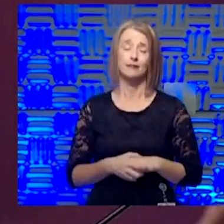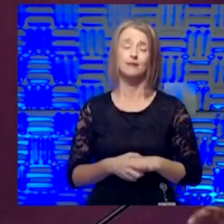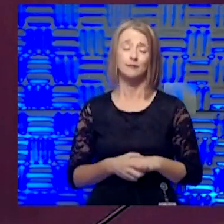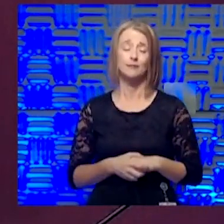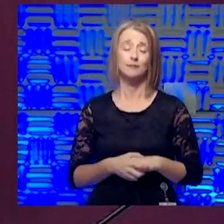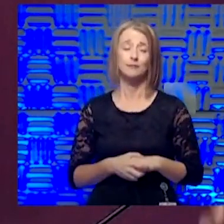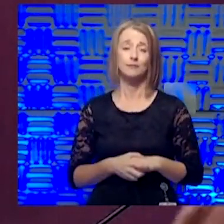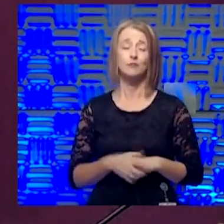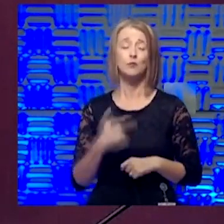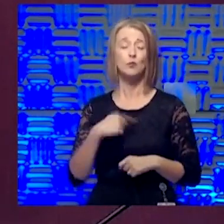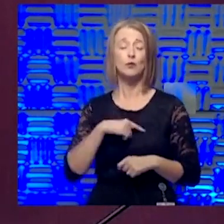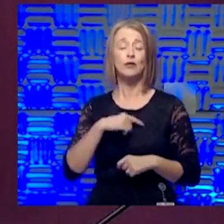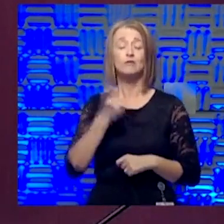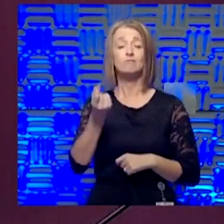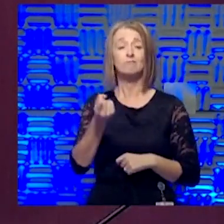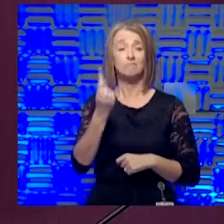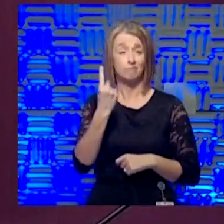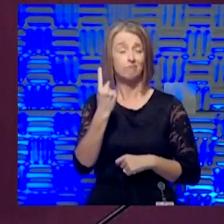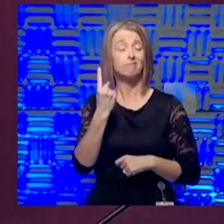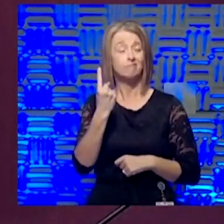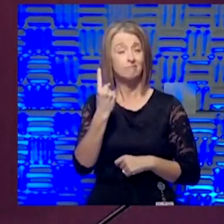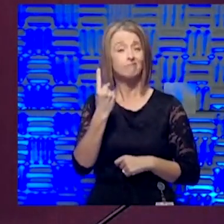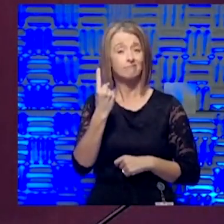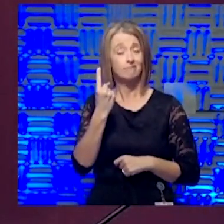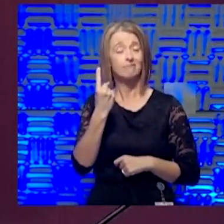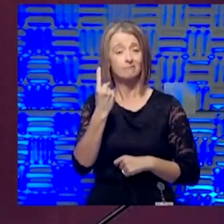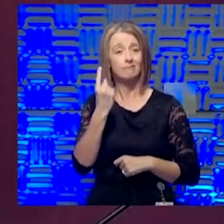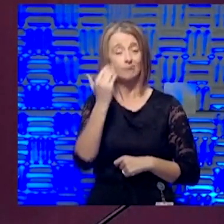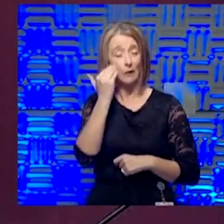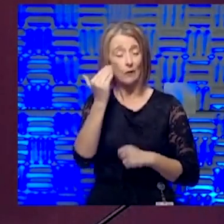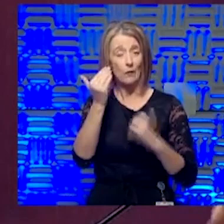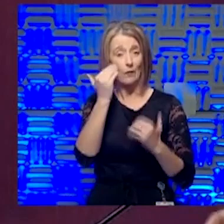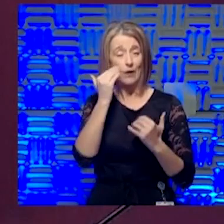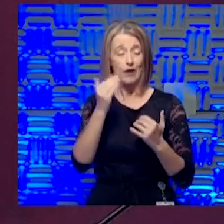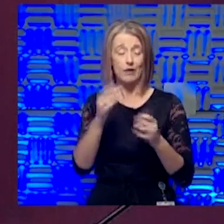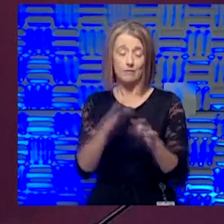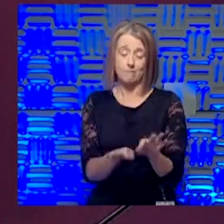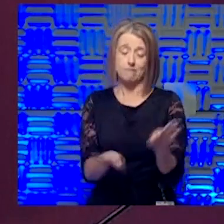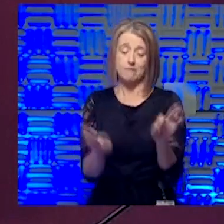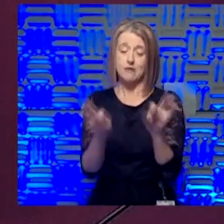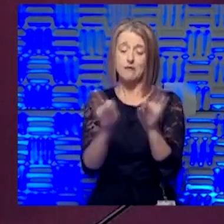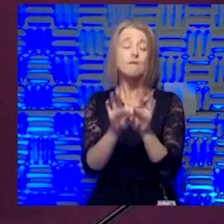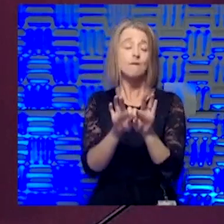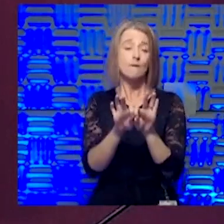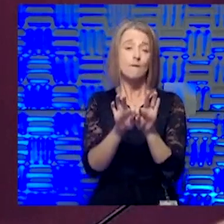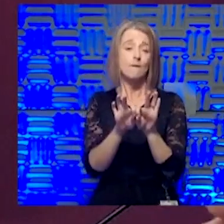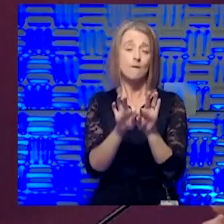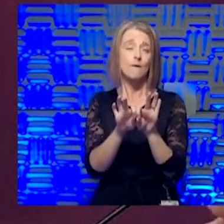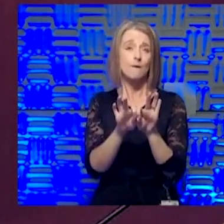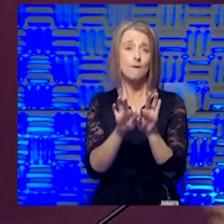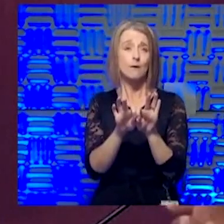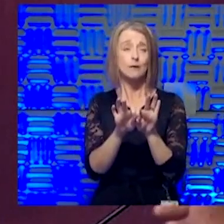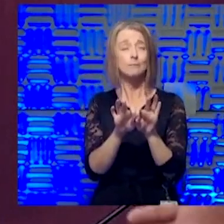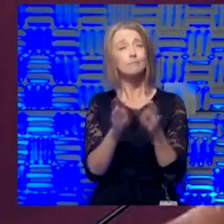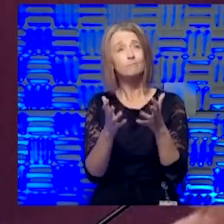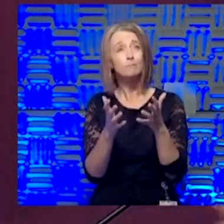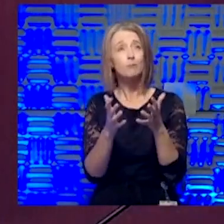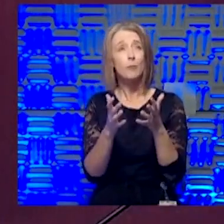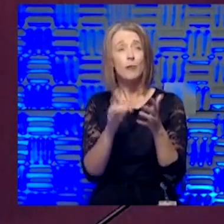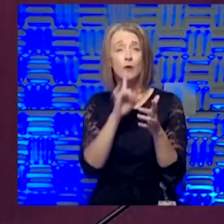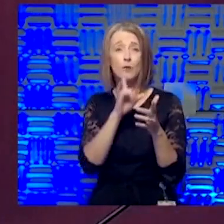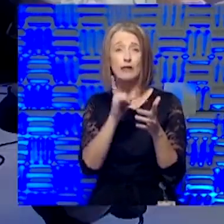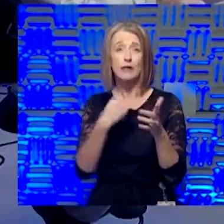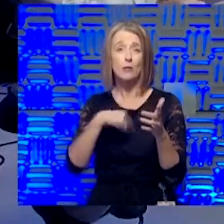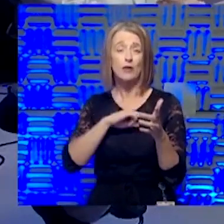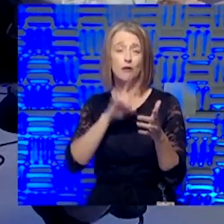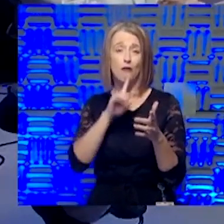we're certainly aware of the importance of, or even the anomaly that we